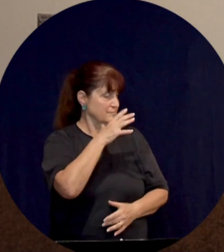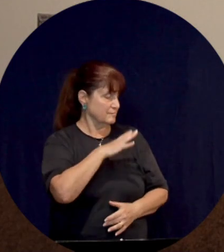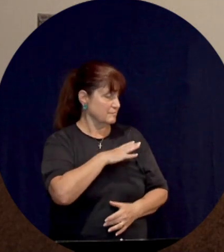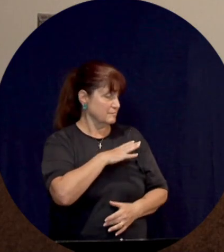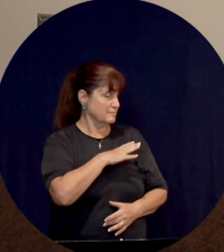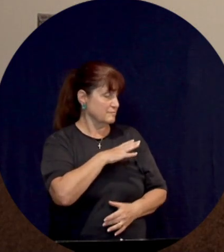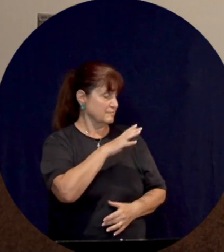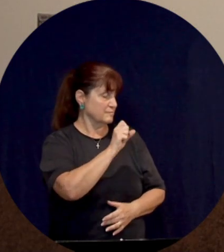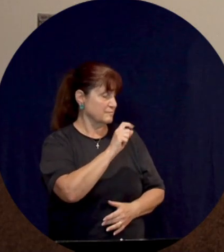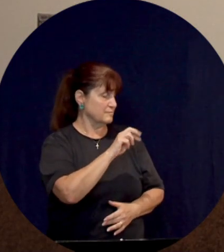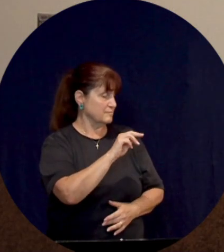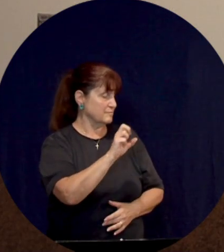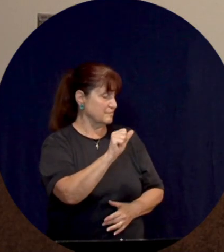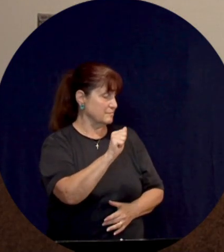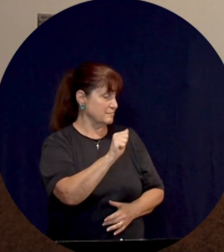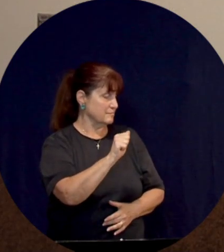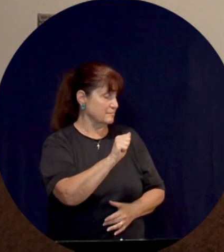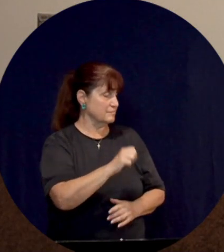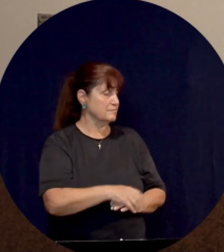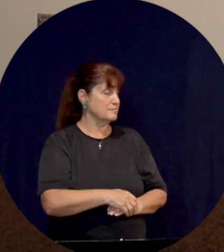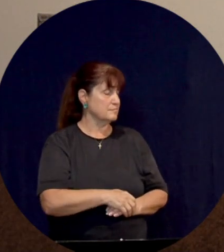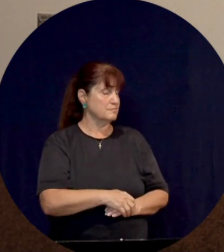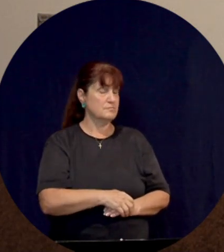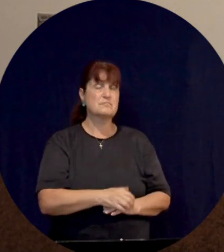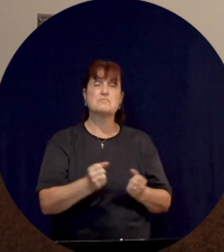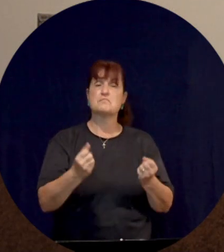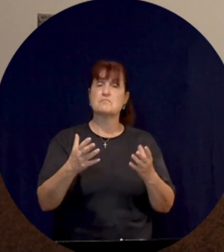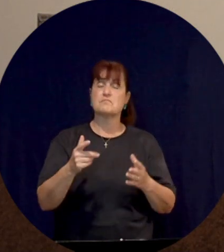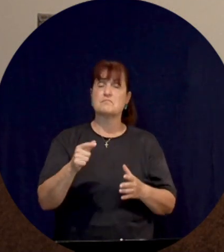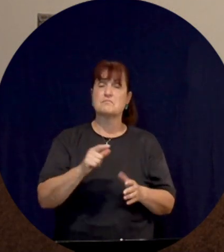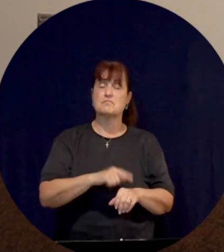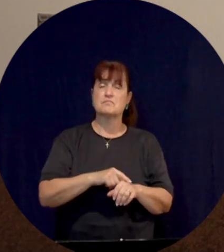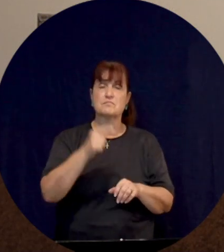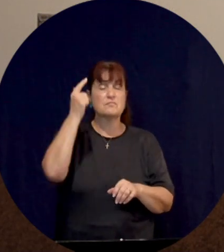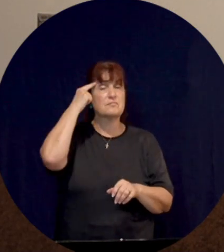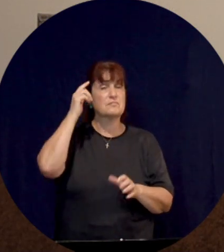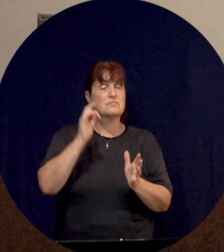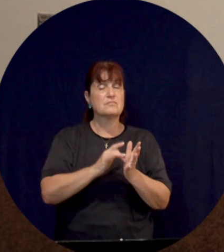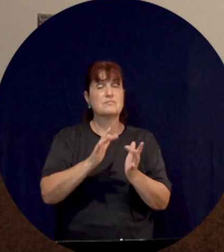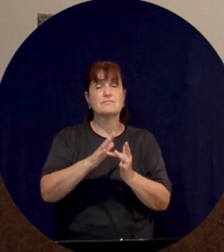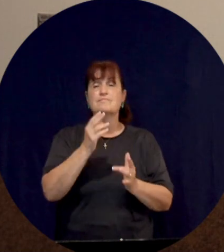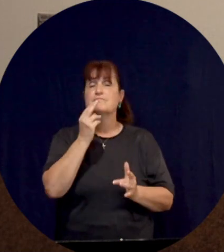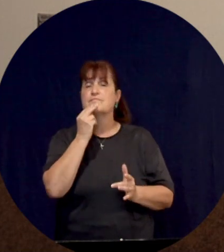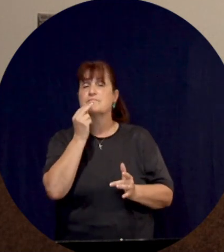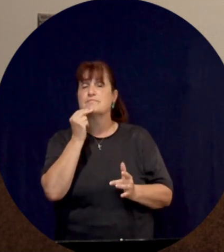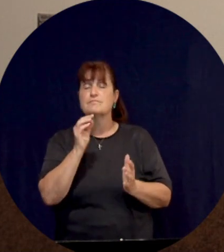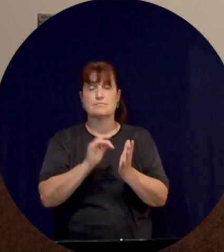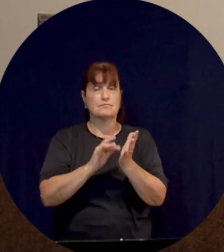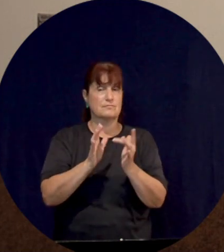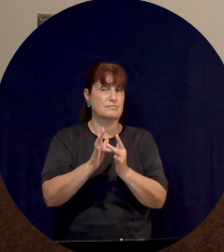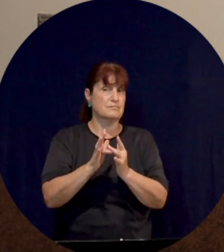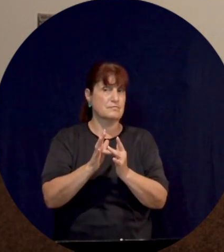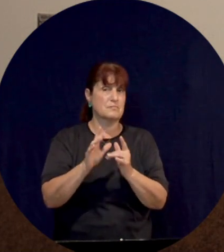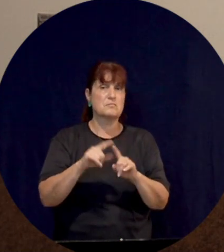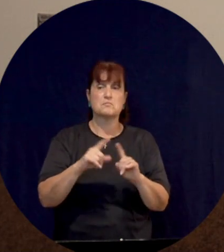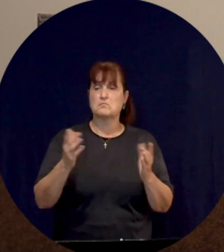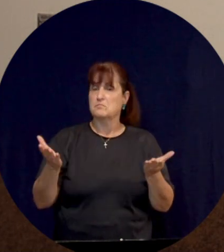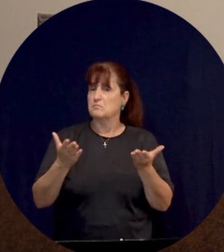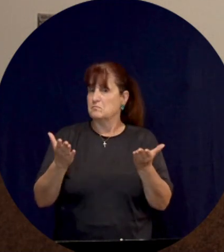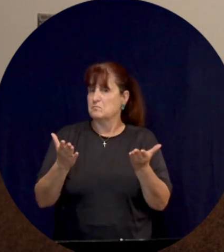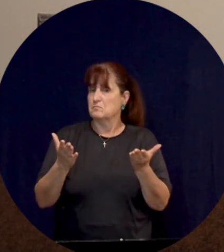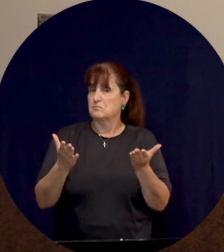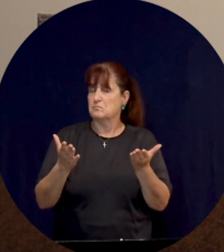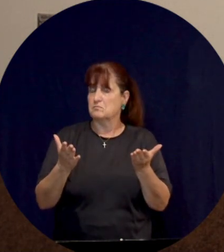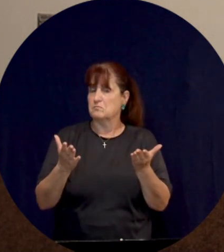woman. Too often, I think, we think of Jesus as sweet Jesus, but here